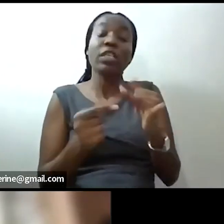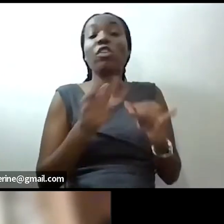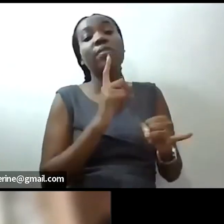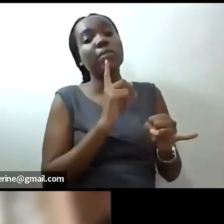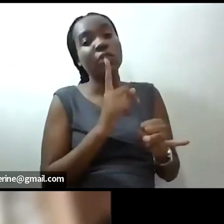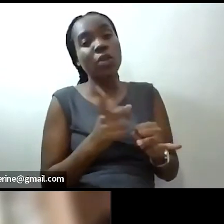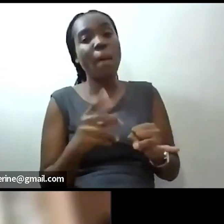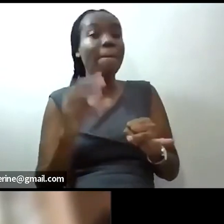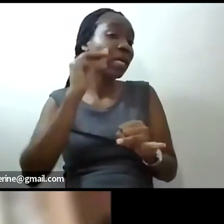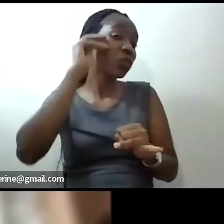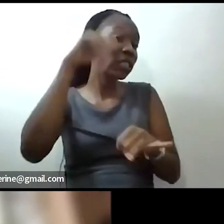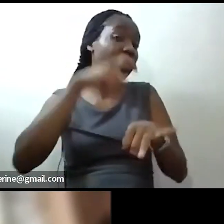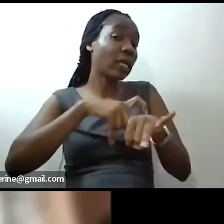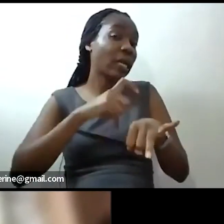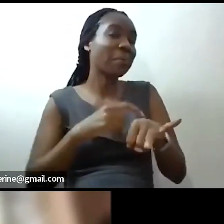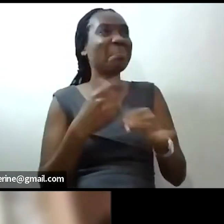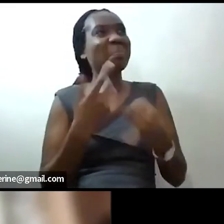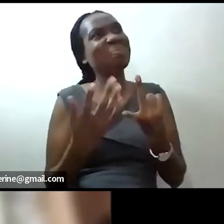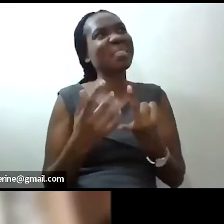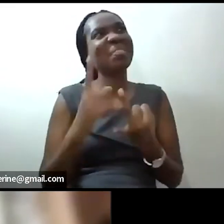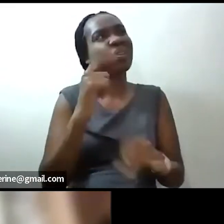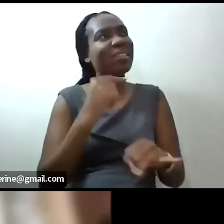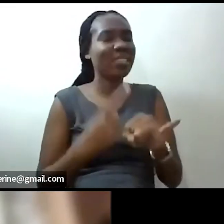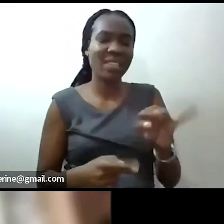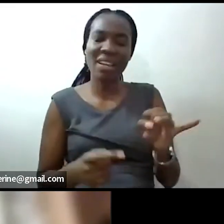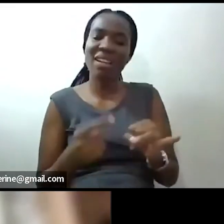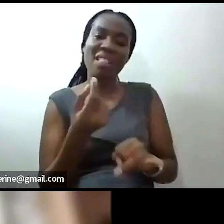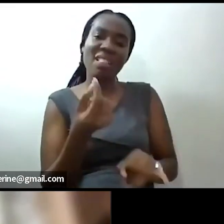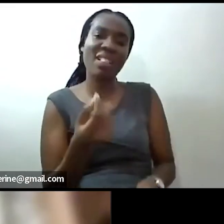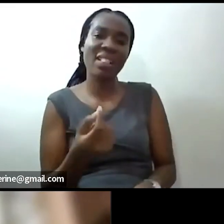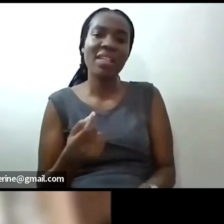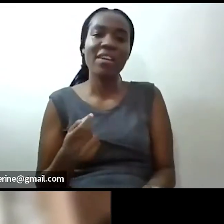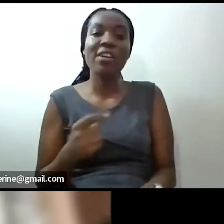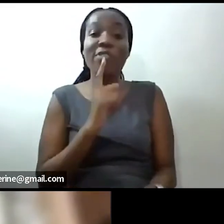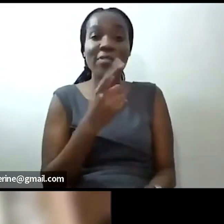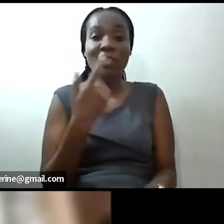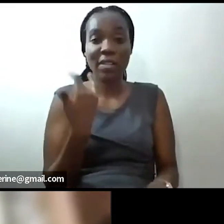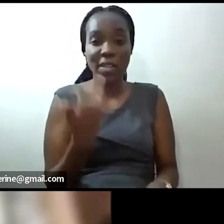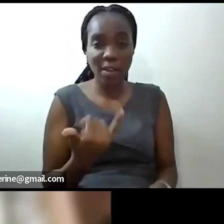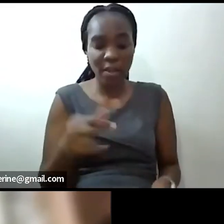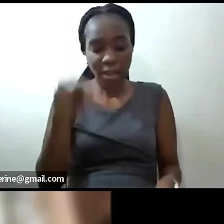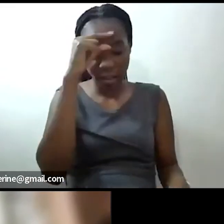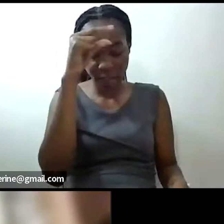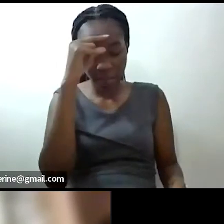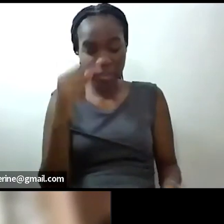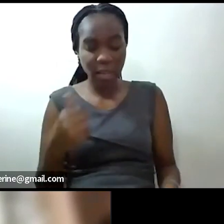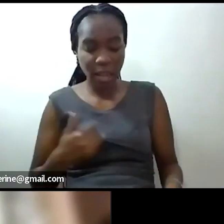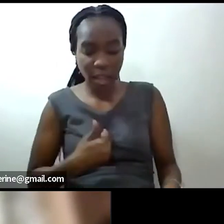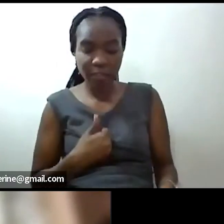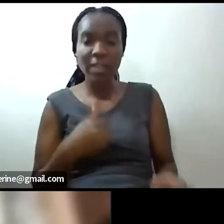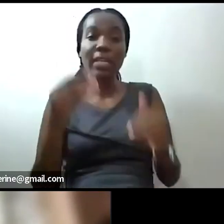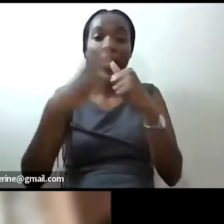than 1 year. So currently, the Kenya government is offering the 91 days